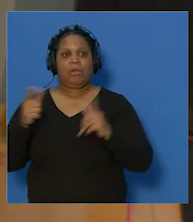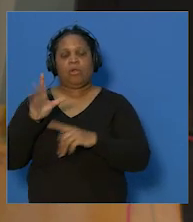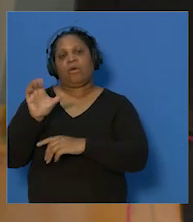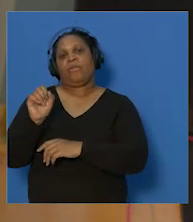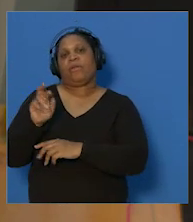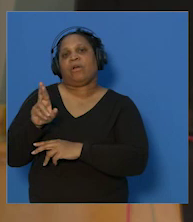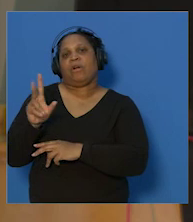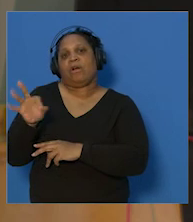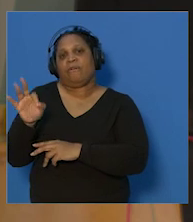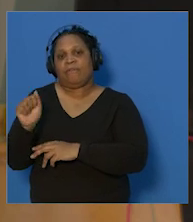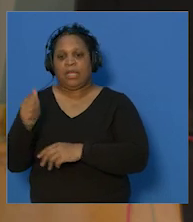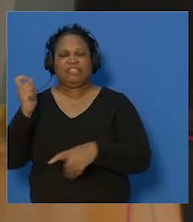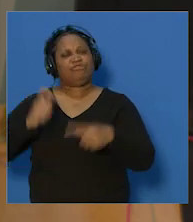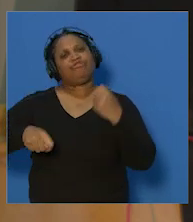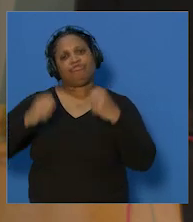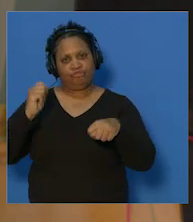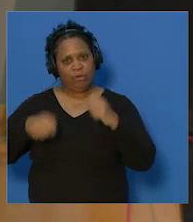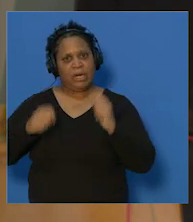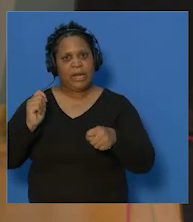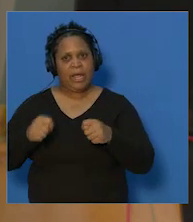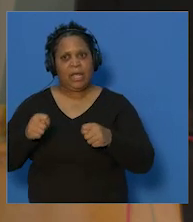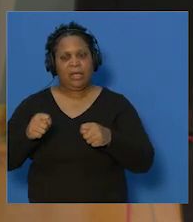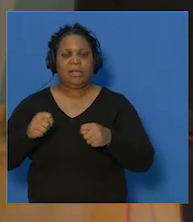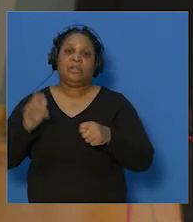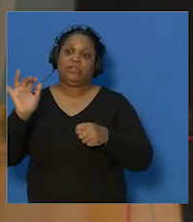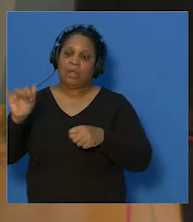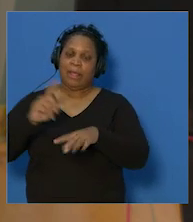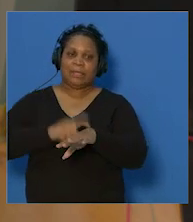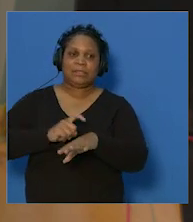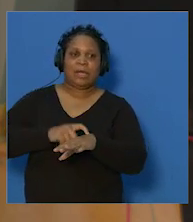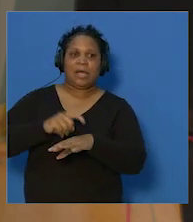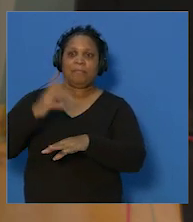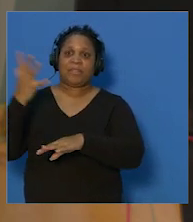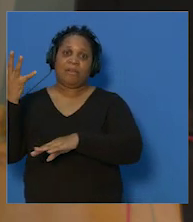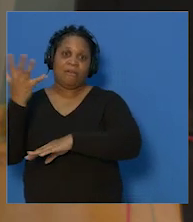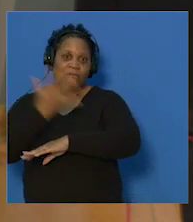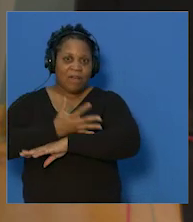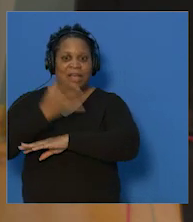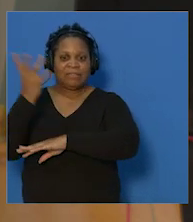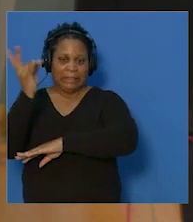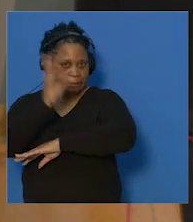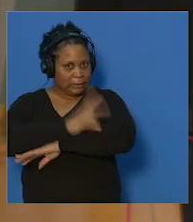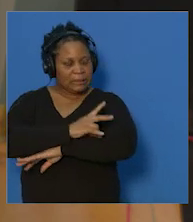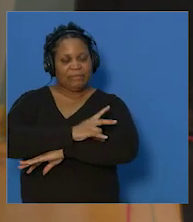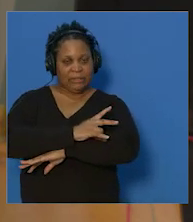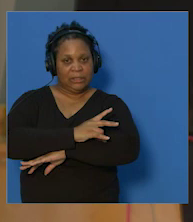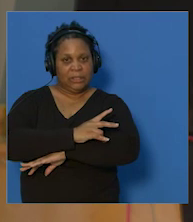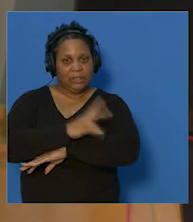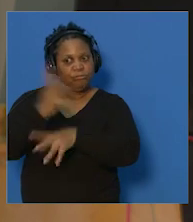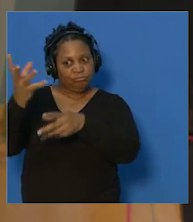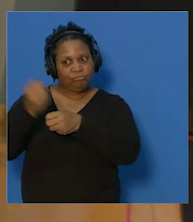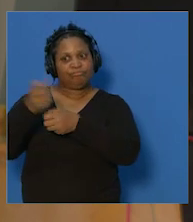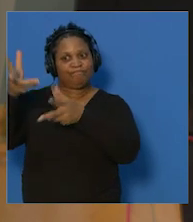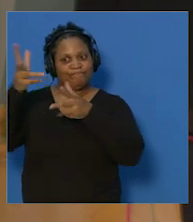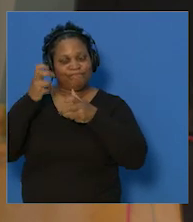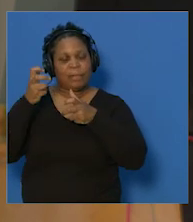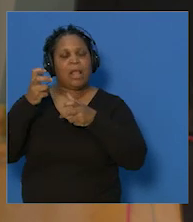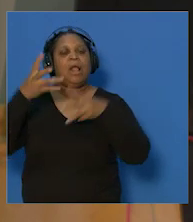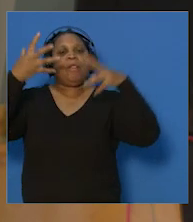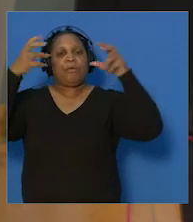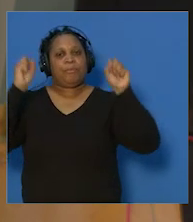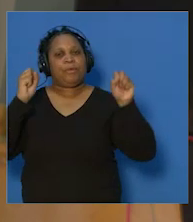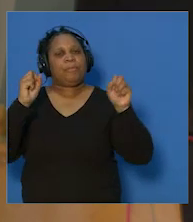which is in Trinidad. So the turnaround time was between 5 and 7 days. The Premier and the government wished to get